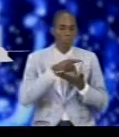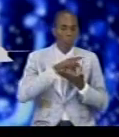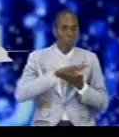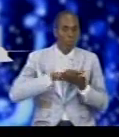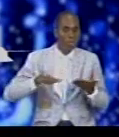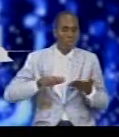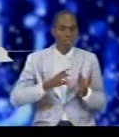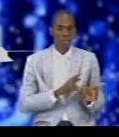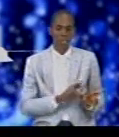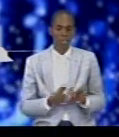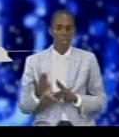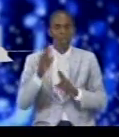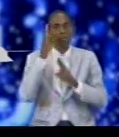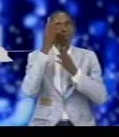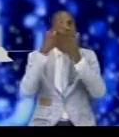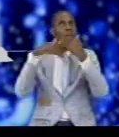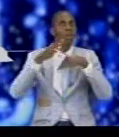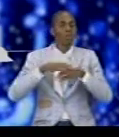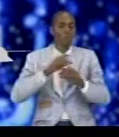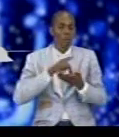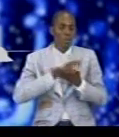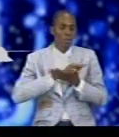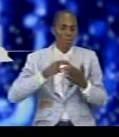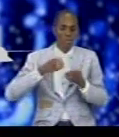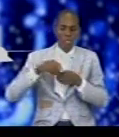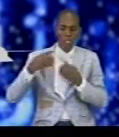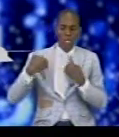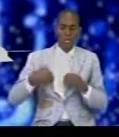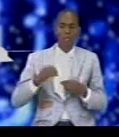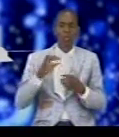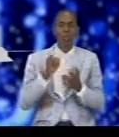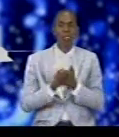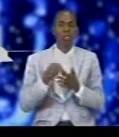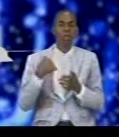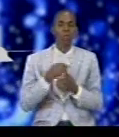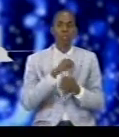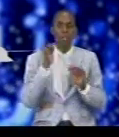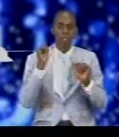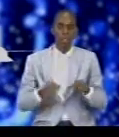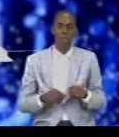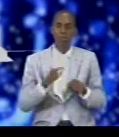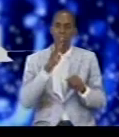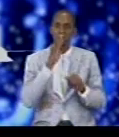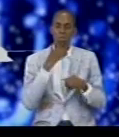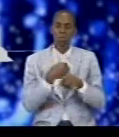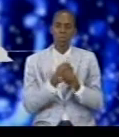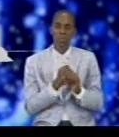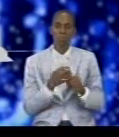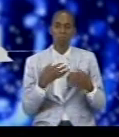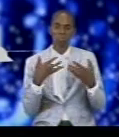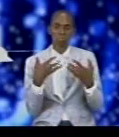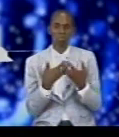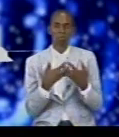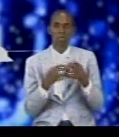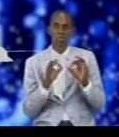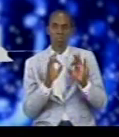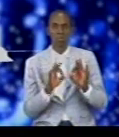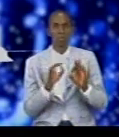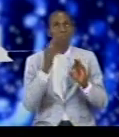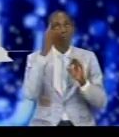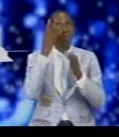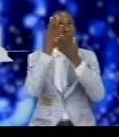in heart so that we can be qualified for heaven. Even when we have done what we should not do,